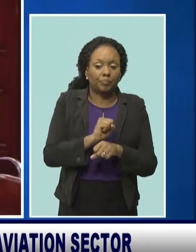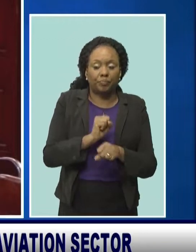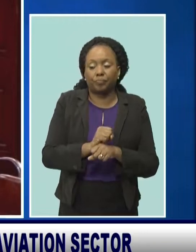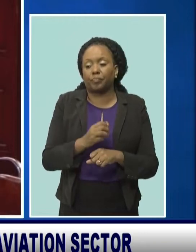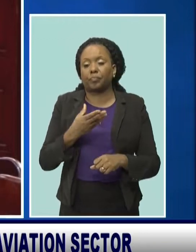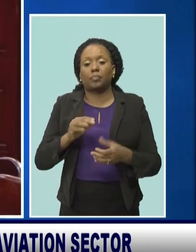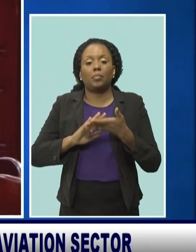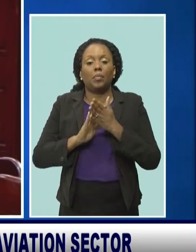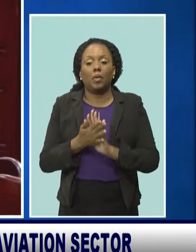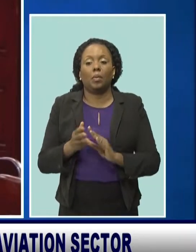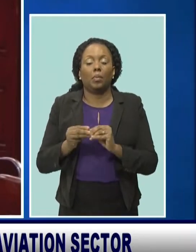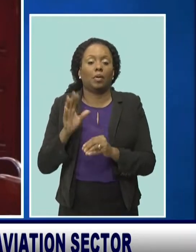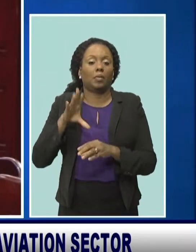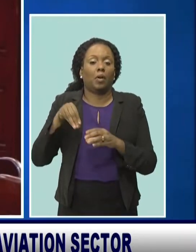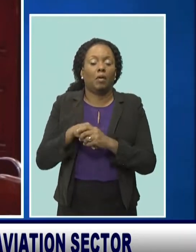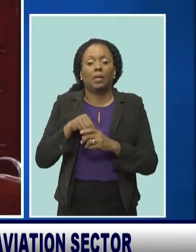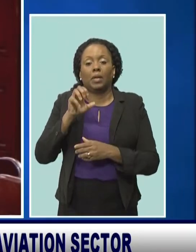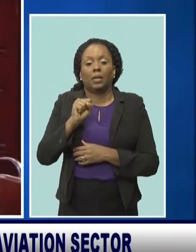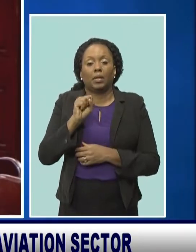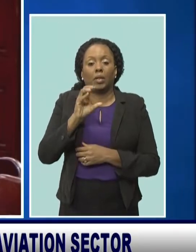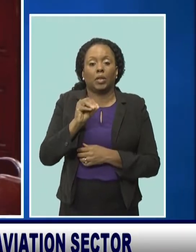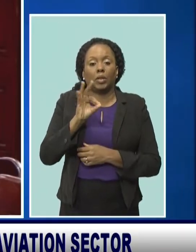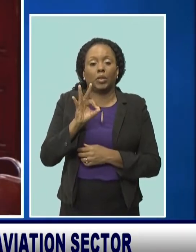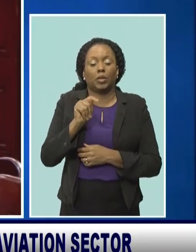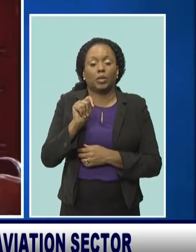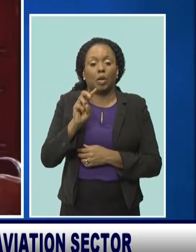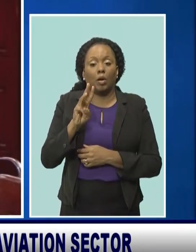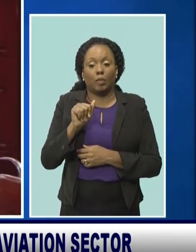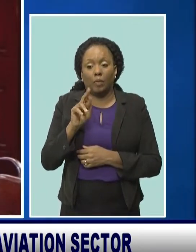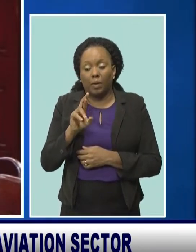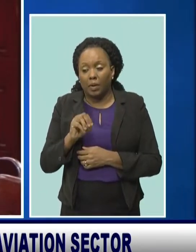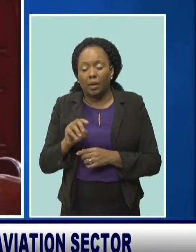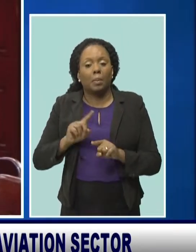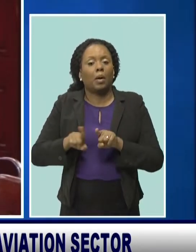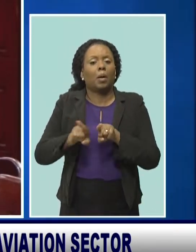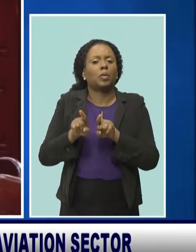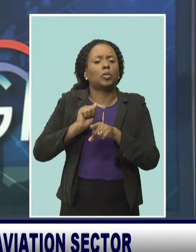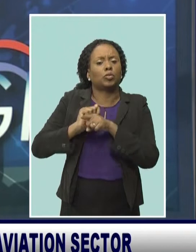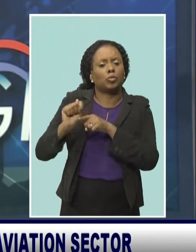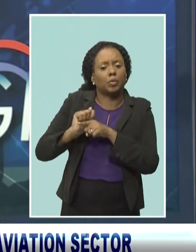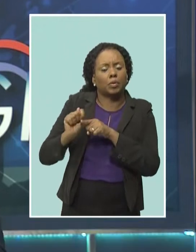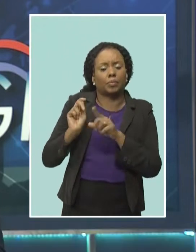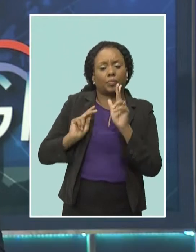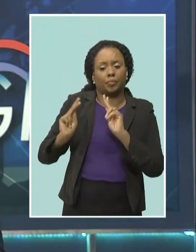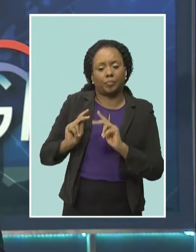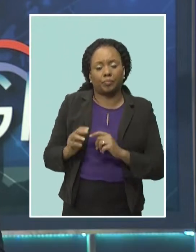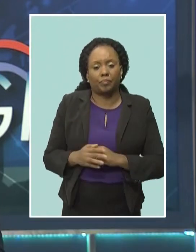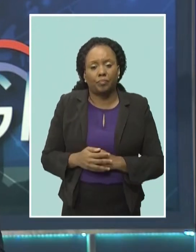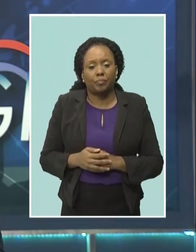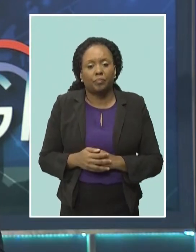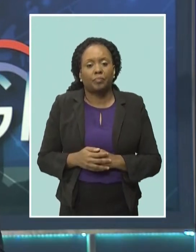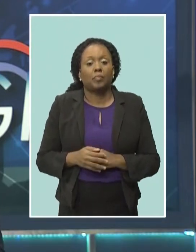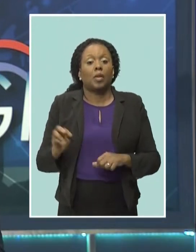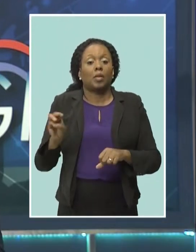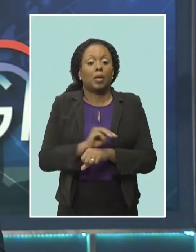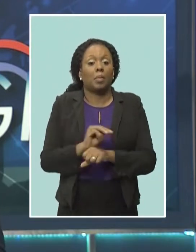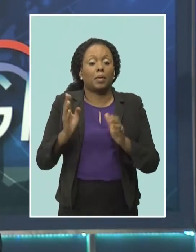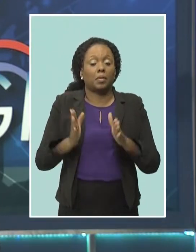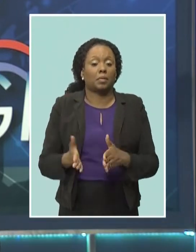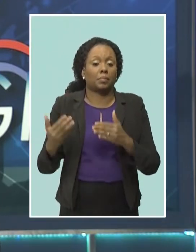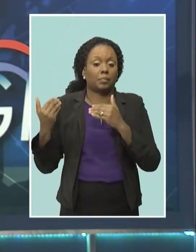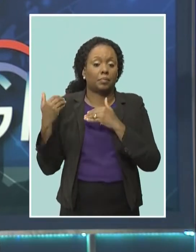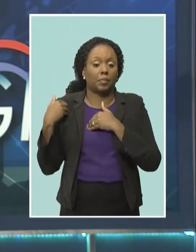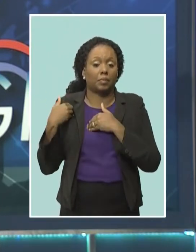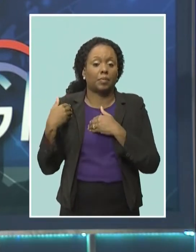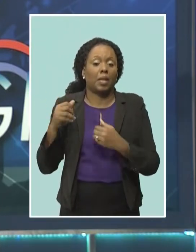in software development, but equally also getting involved in training. Meanwhile, Minister of Labour, the Social Partnership and the